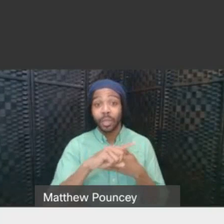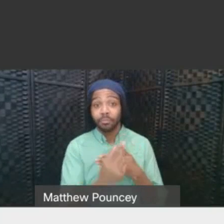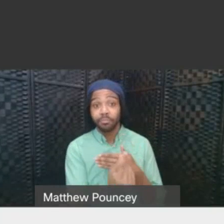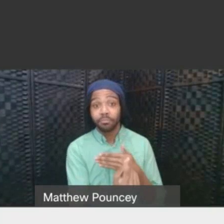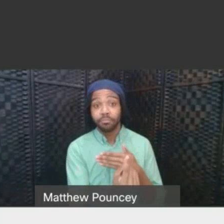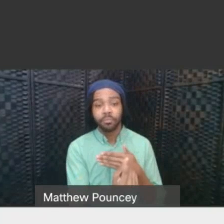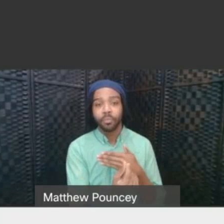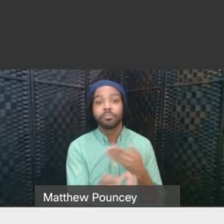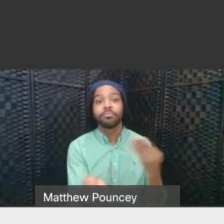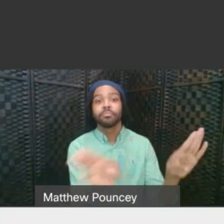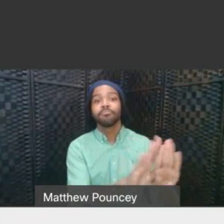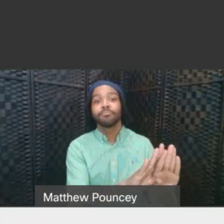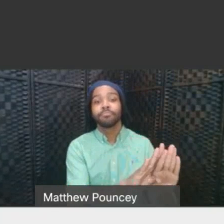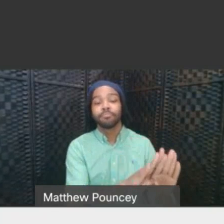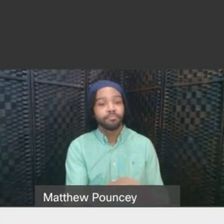we will be closed